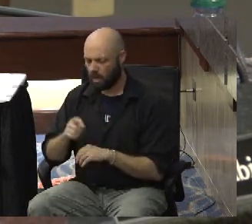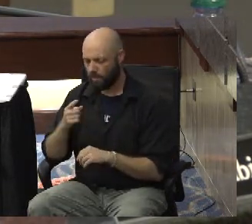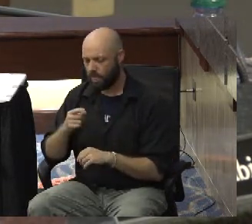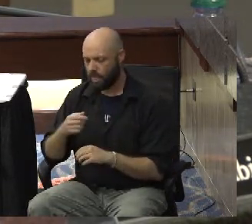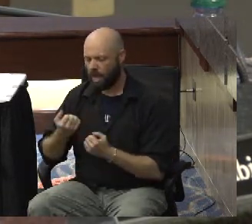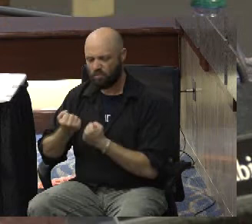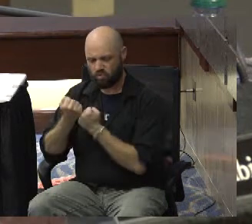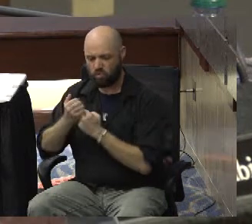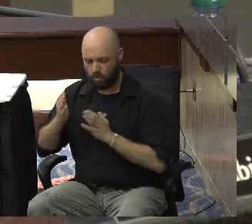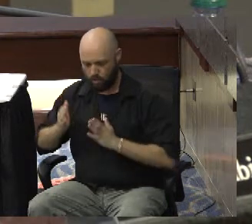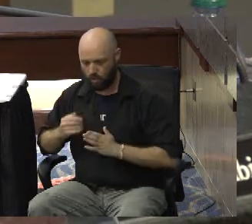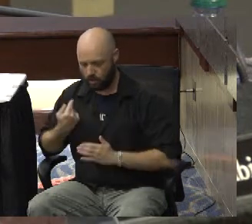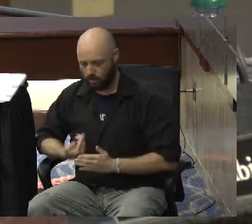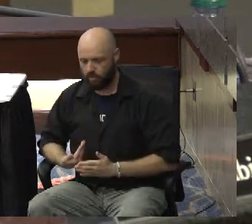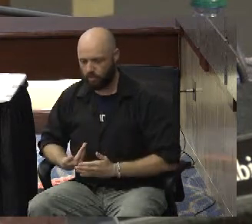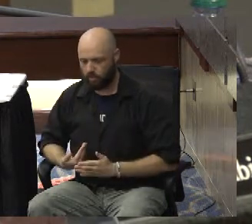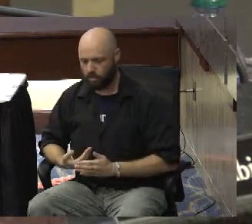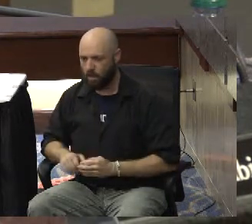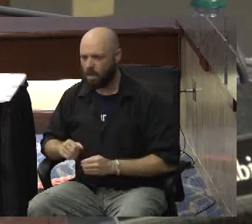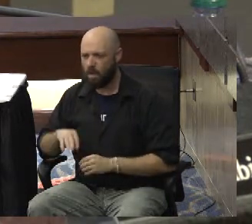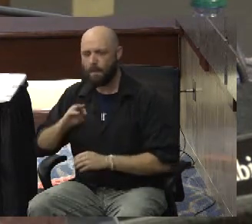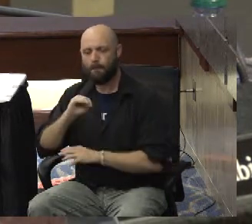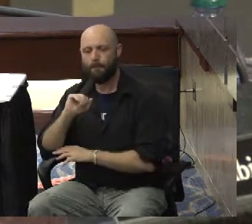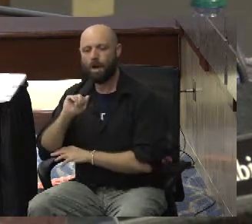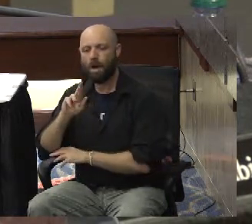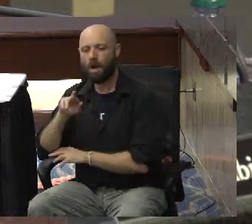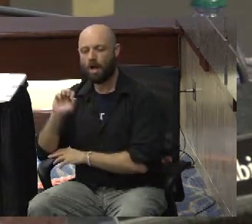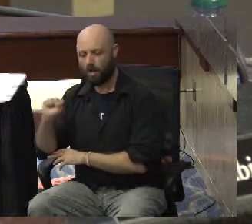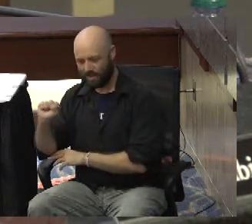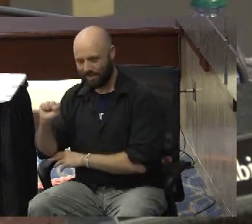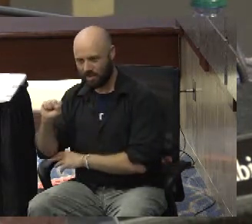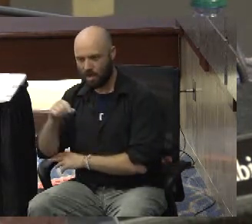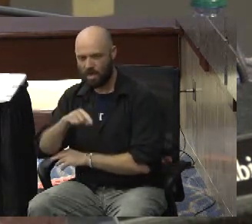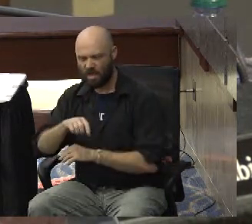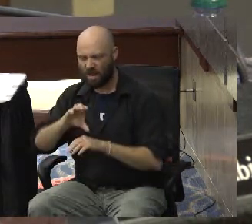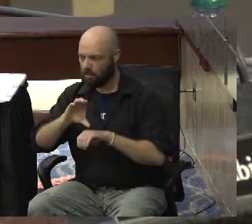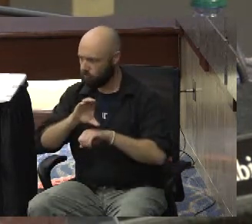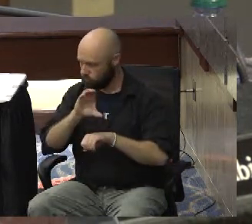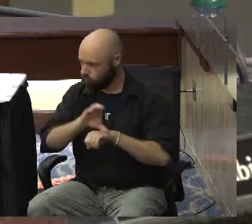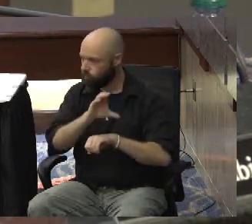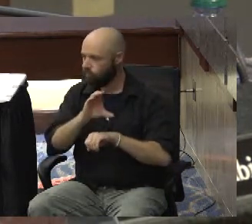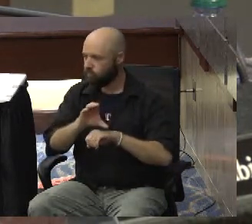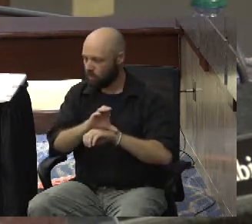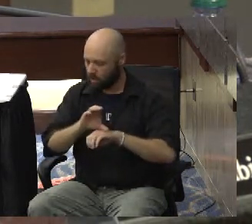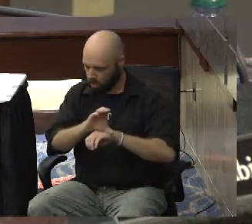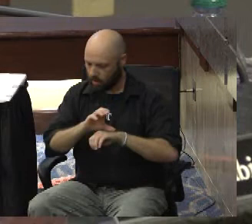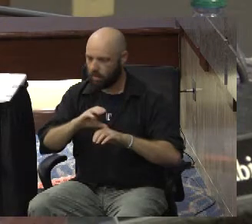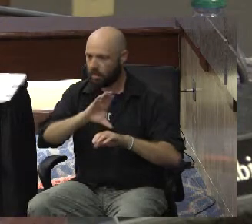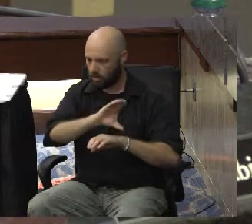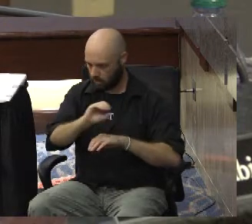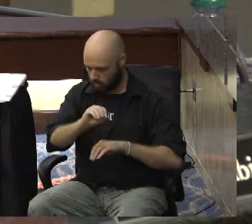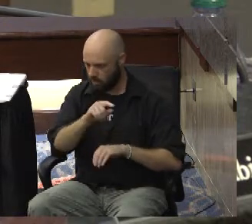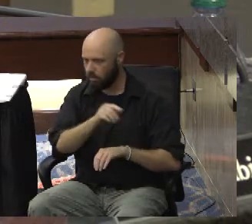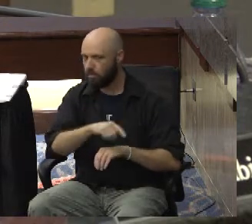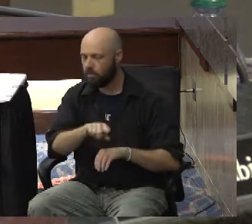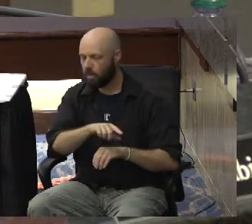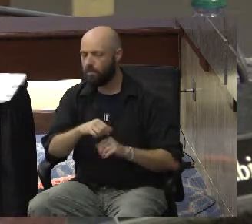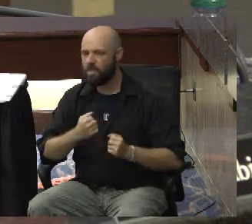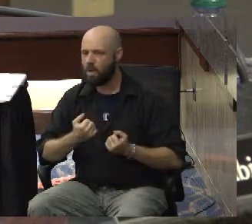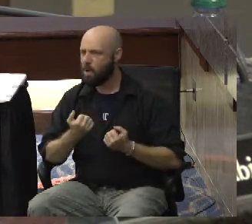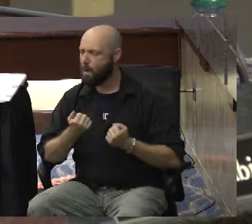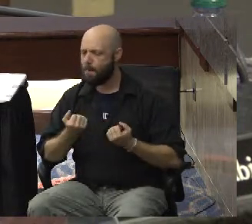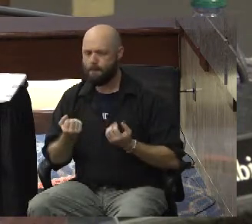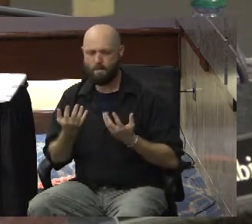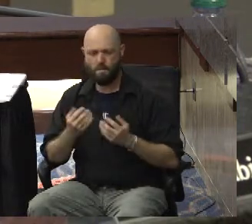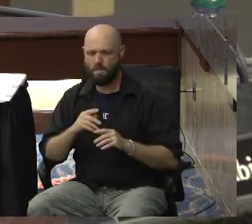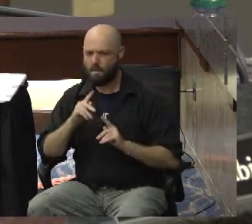proponent of Mars in our local economy. I have many constituents that live in